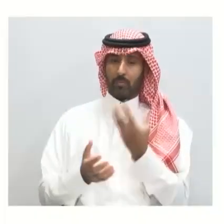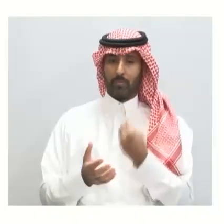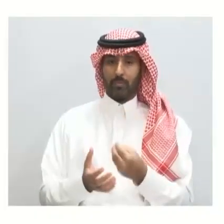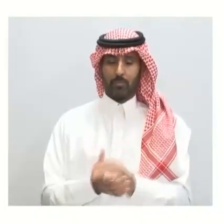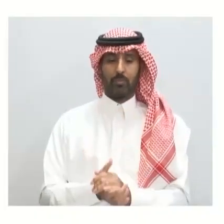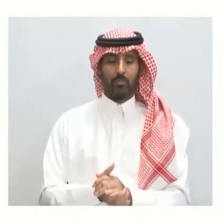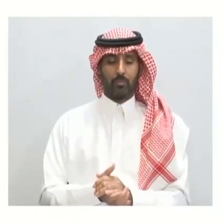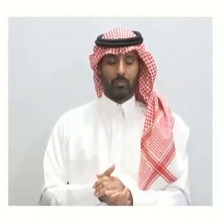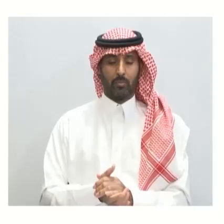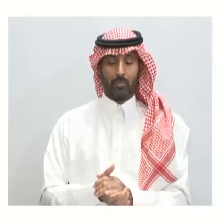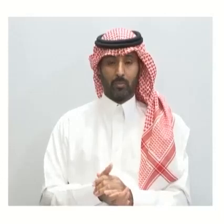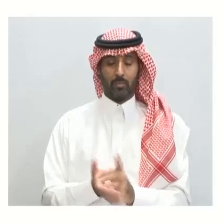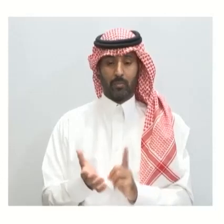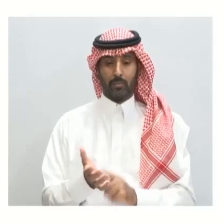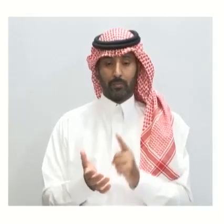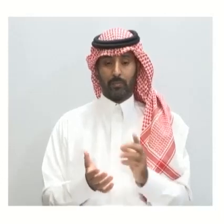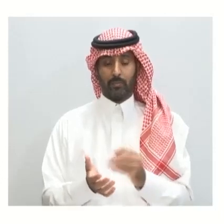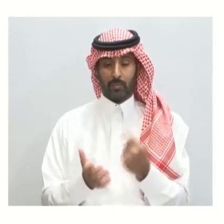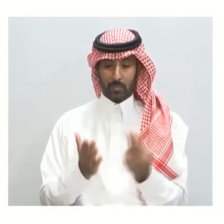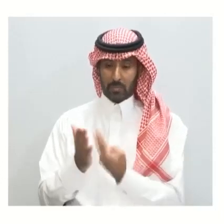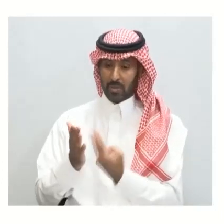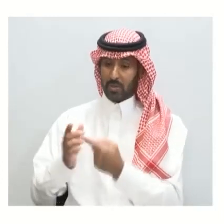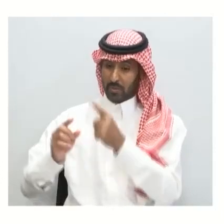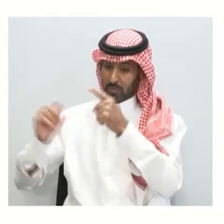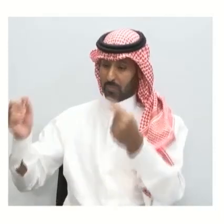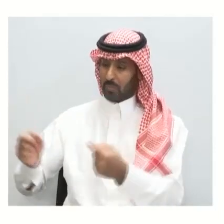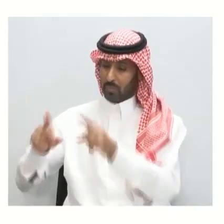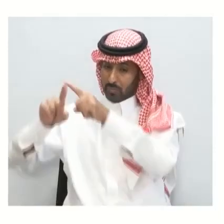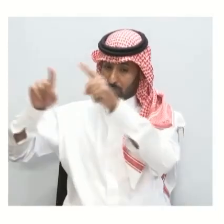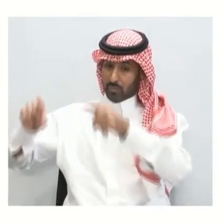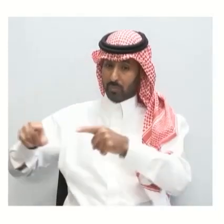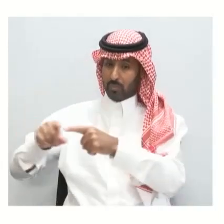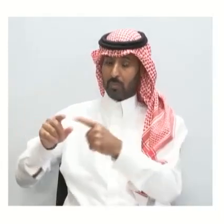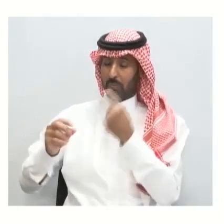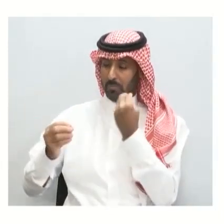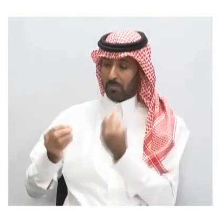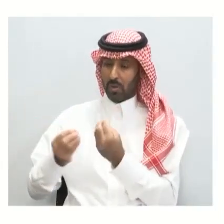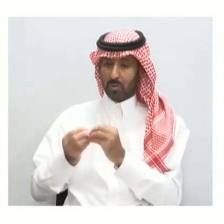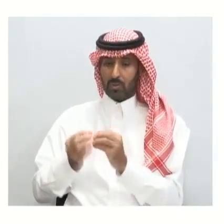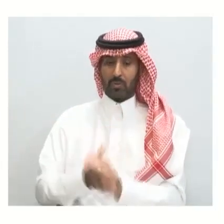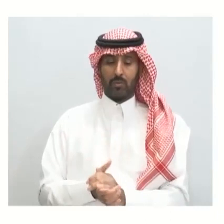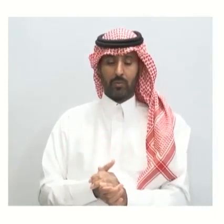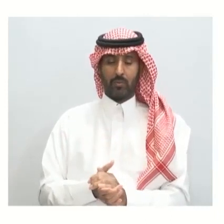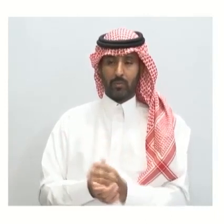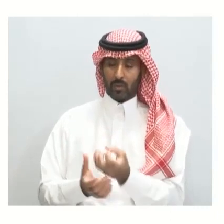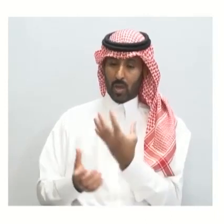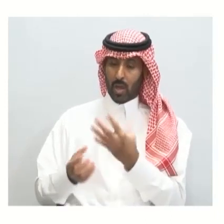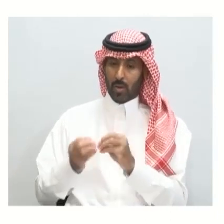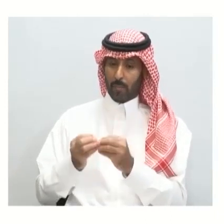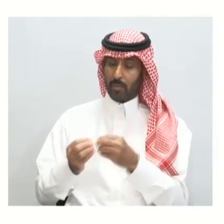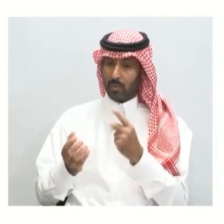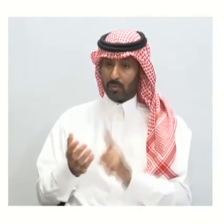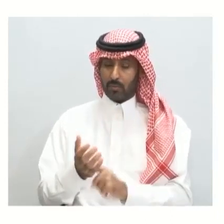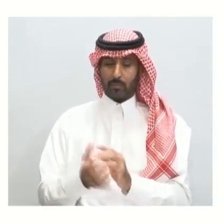absolutely. The paintings are in totally or extremely bright colors. We can say that we have here